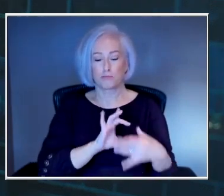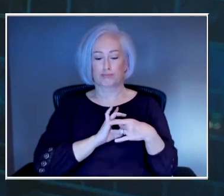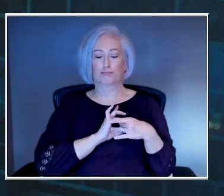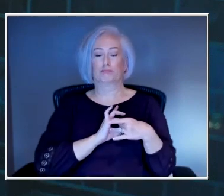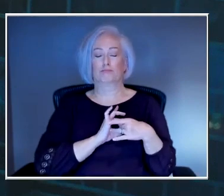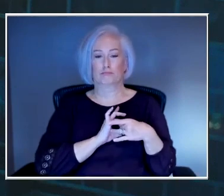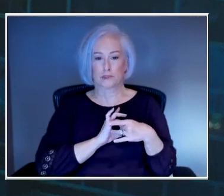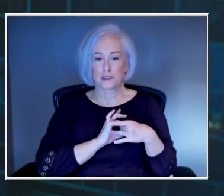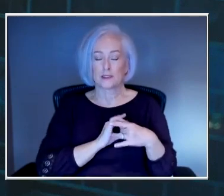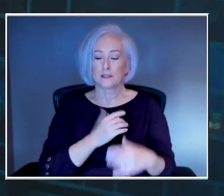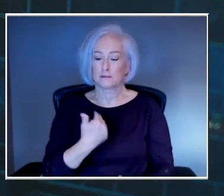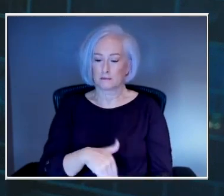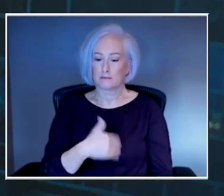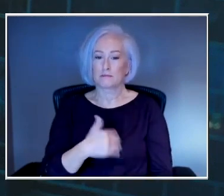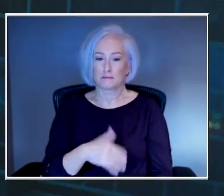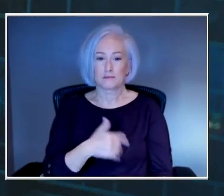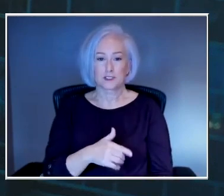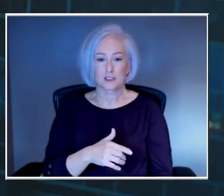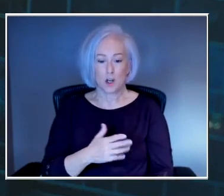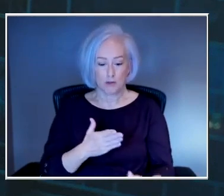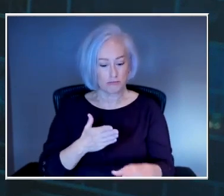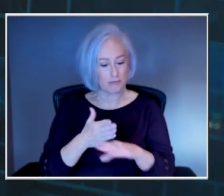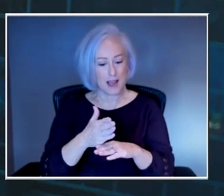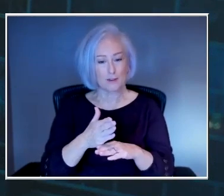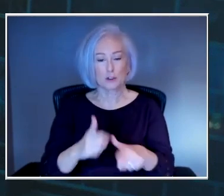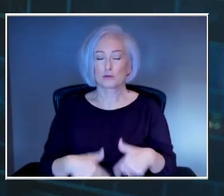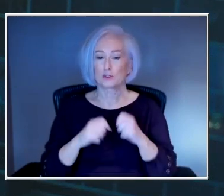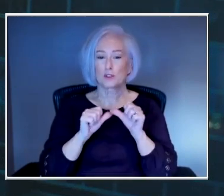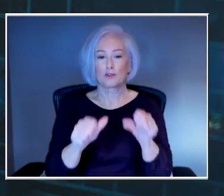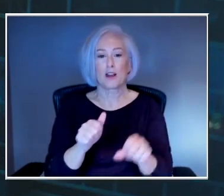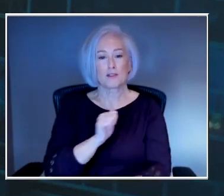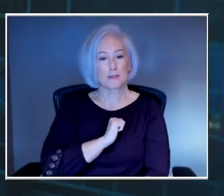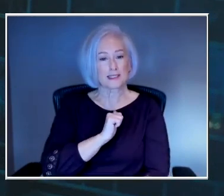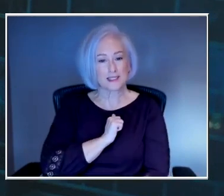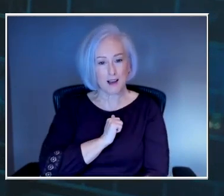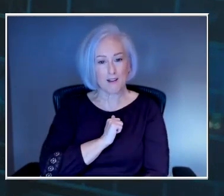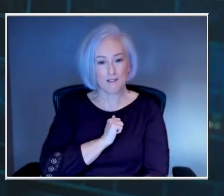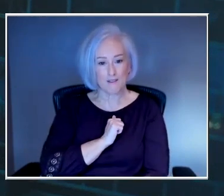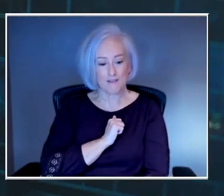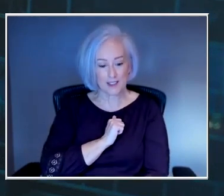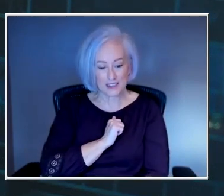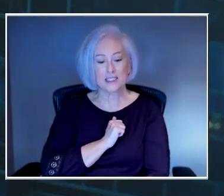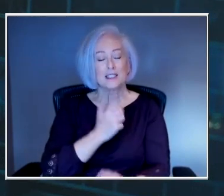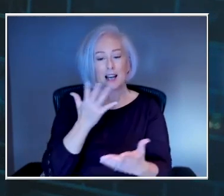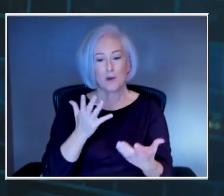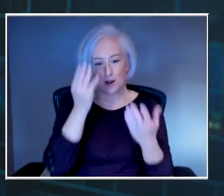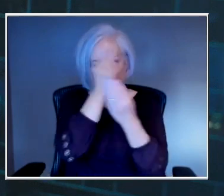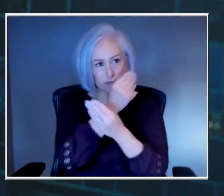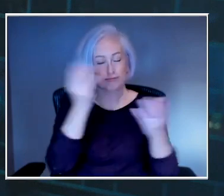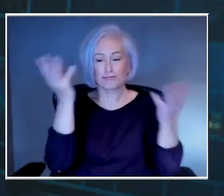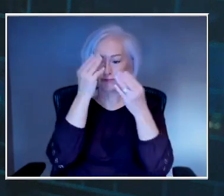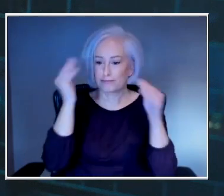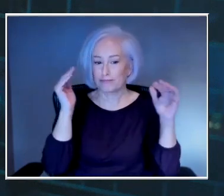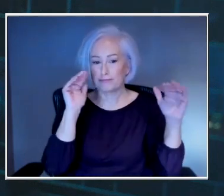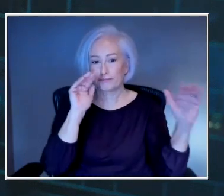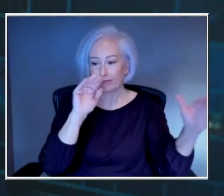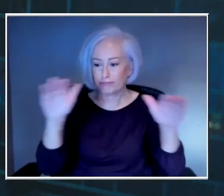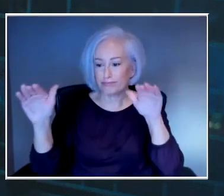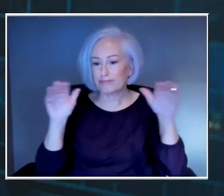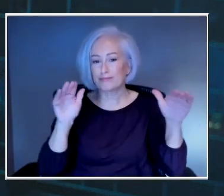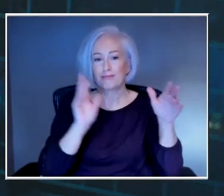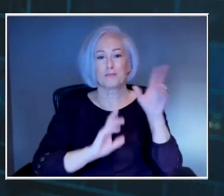just after being a stroke survivor, it became my passion to spread awareness about stroke. There are so